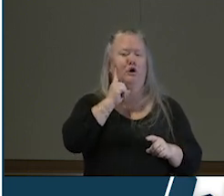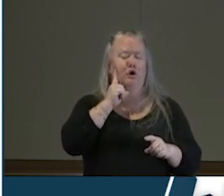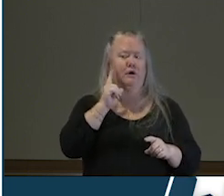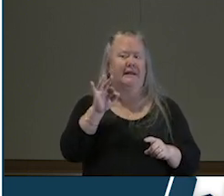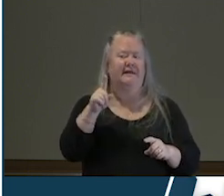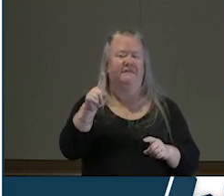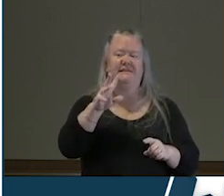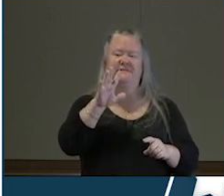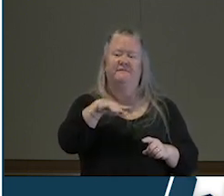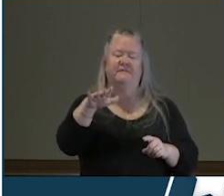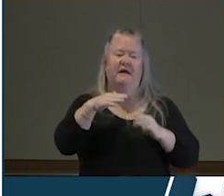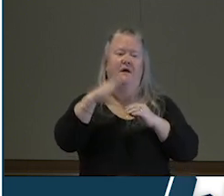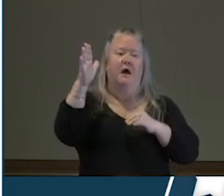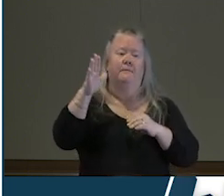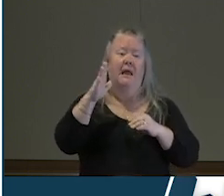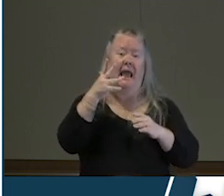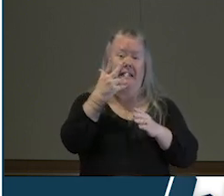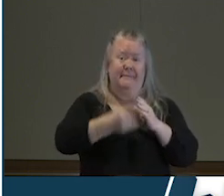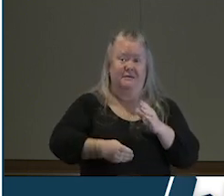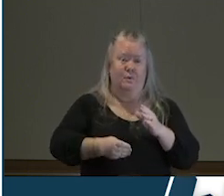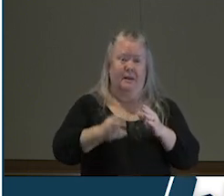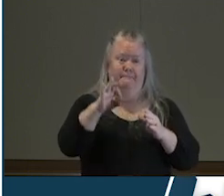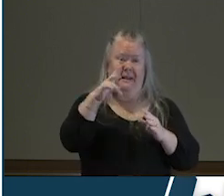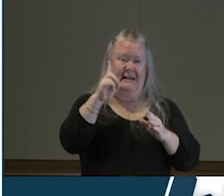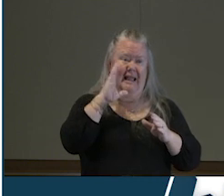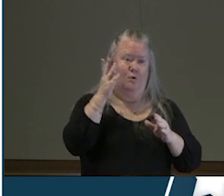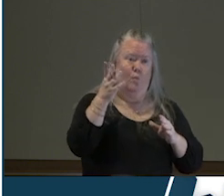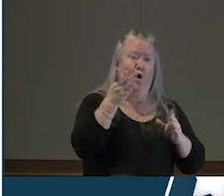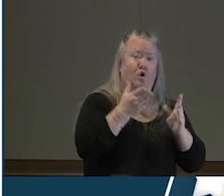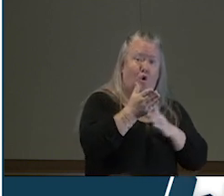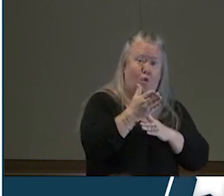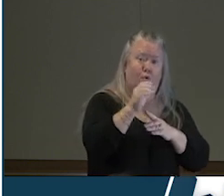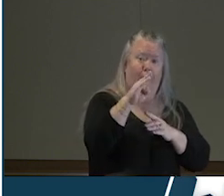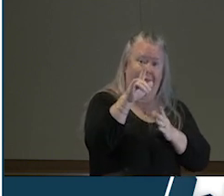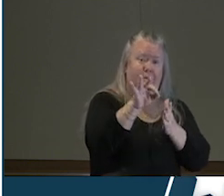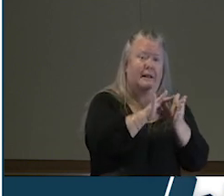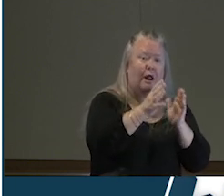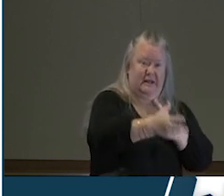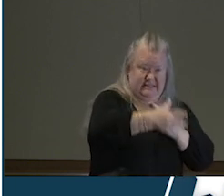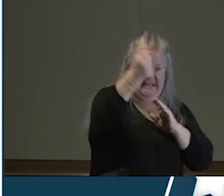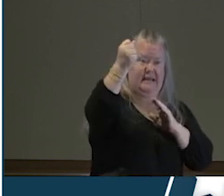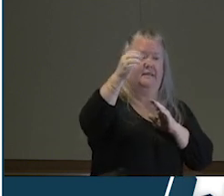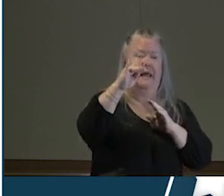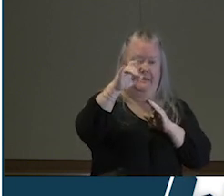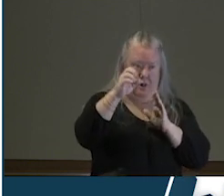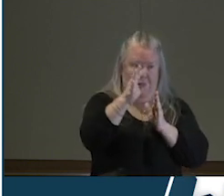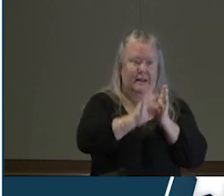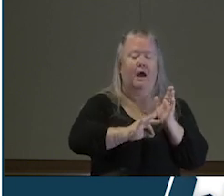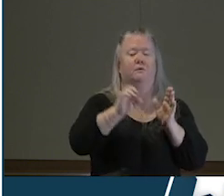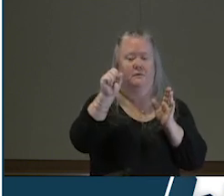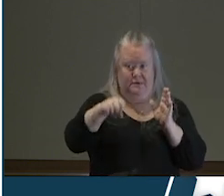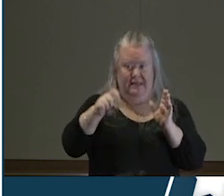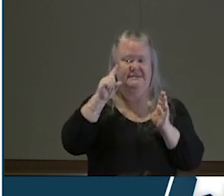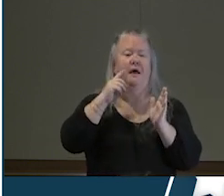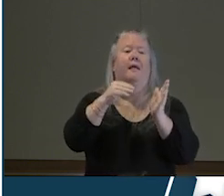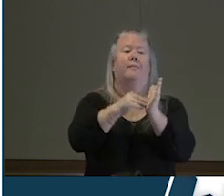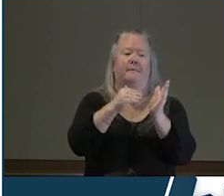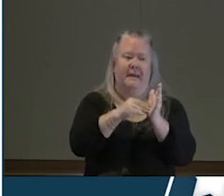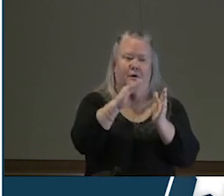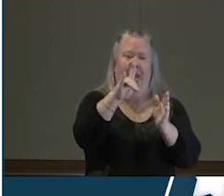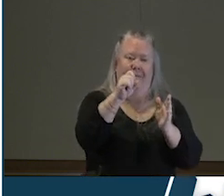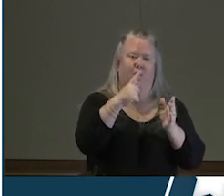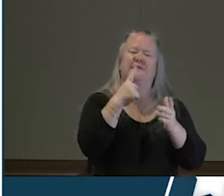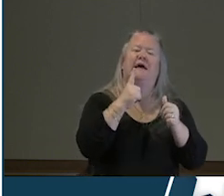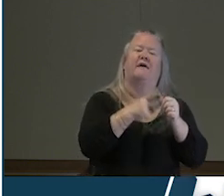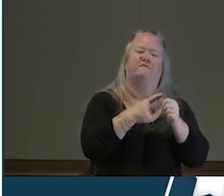he's 55 and up and he passed away, Medicaid will go to the able account. They can take the able account. The able account is